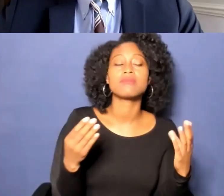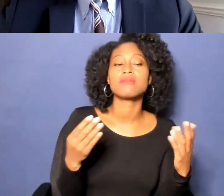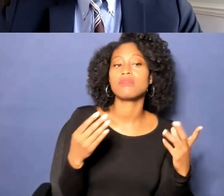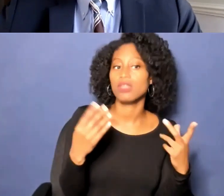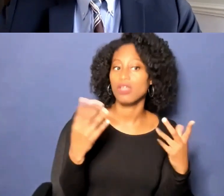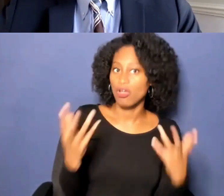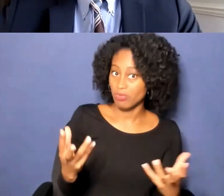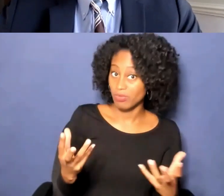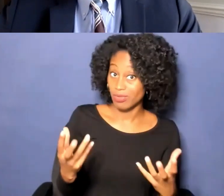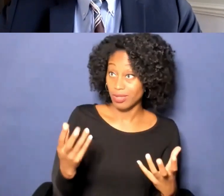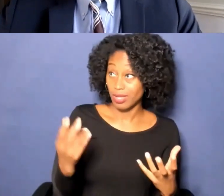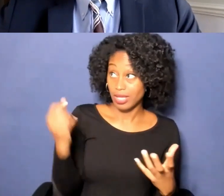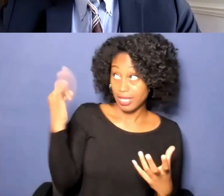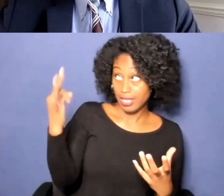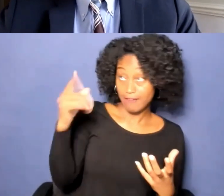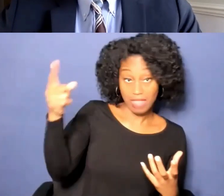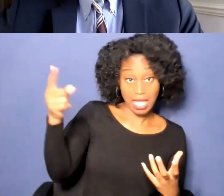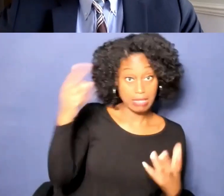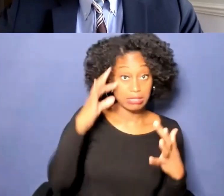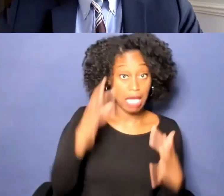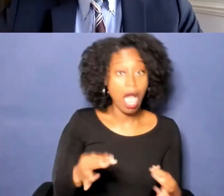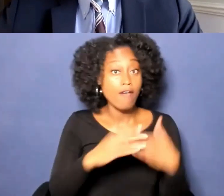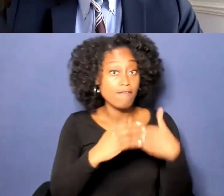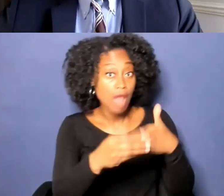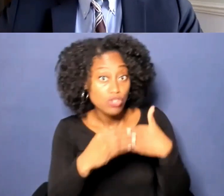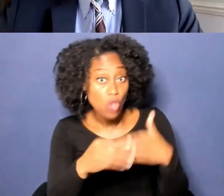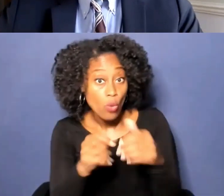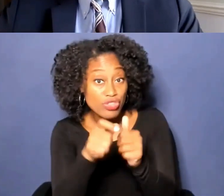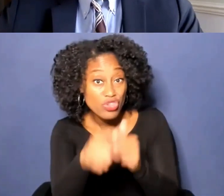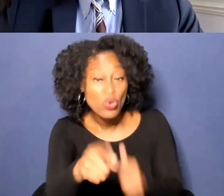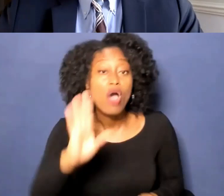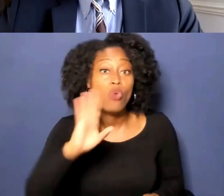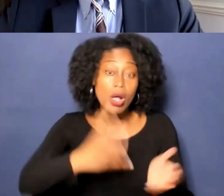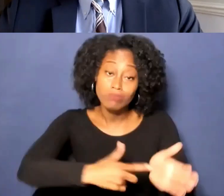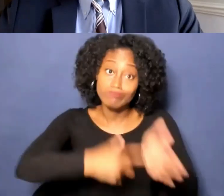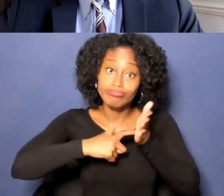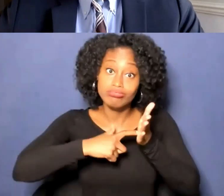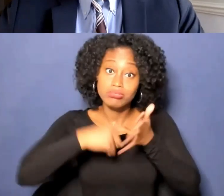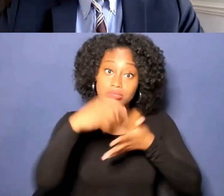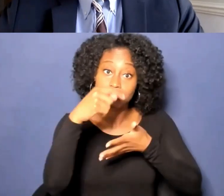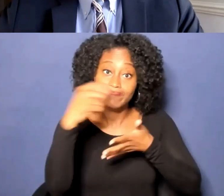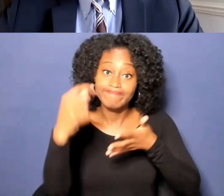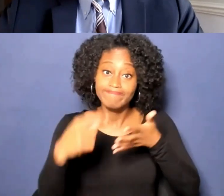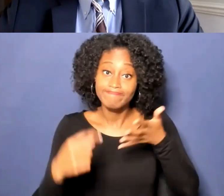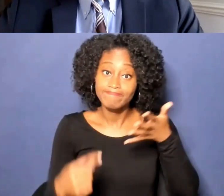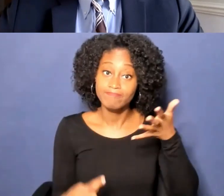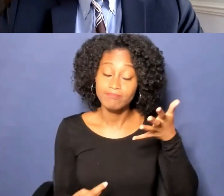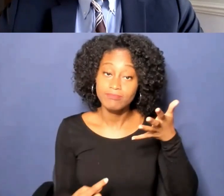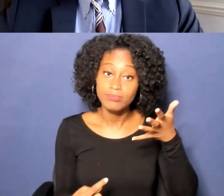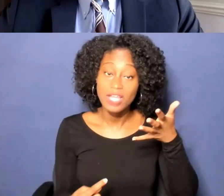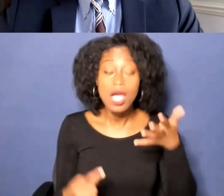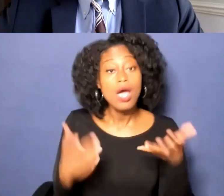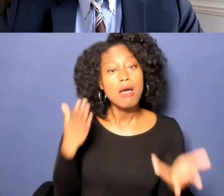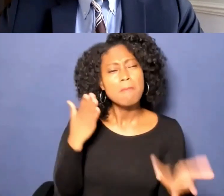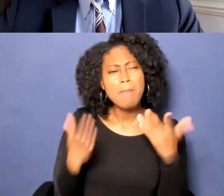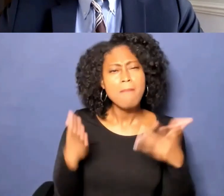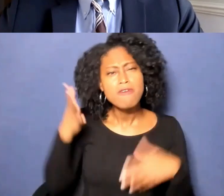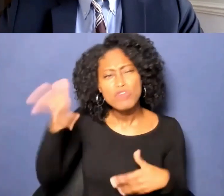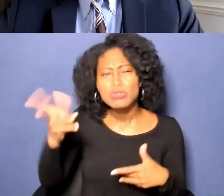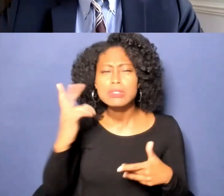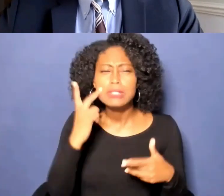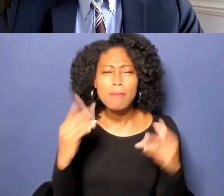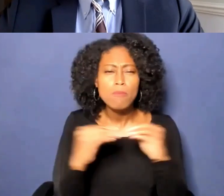to happen. So I imagine there might be guidelines in the future, but if you plan on